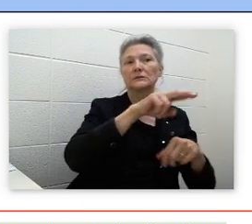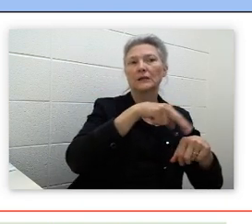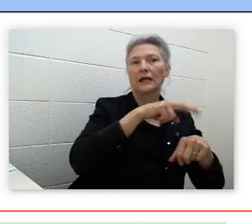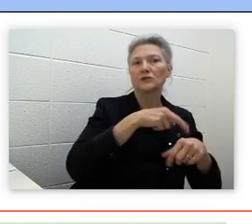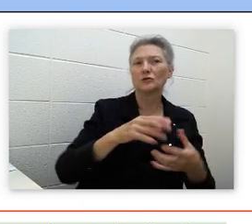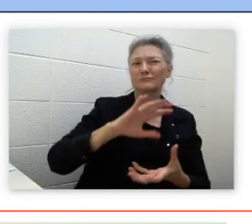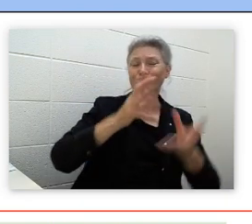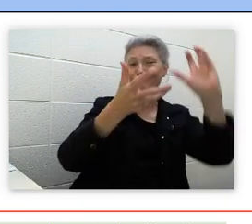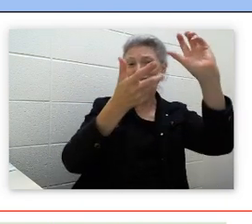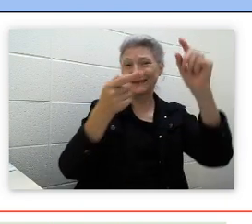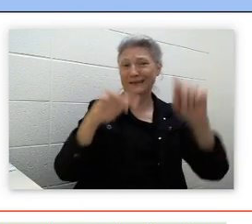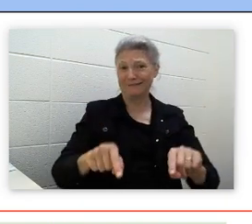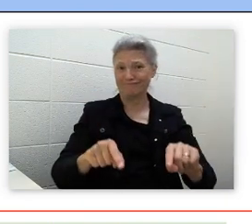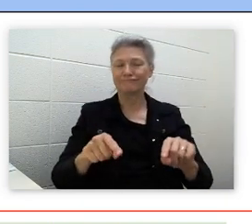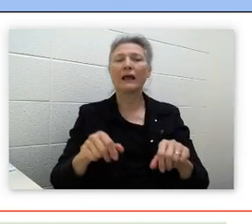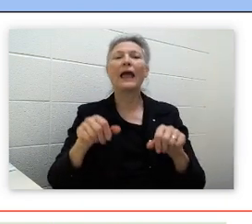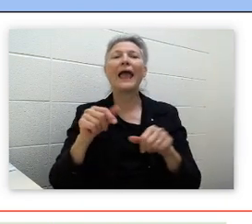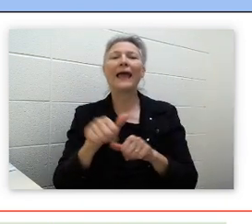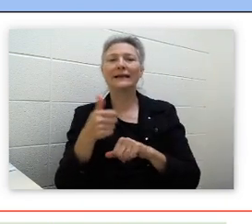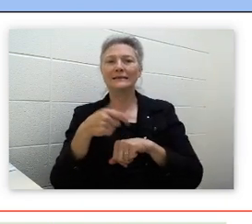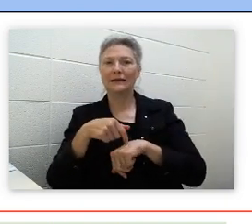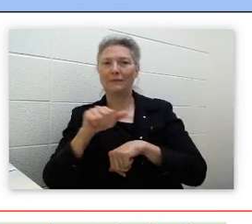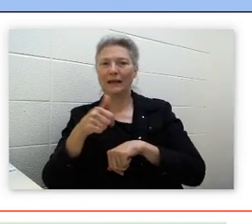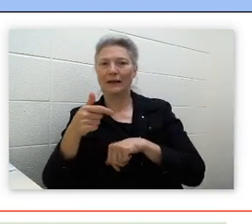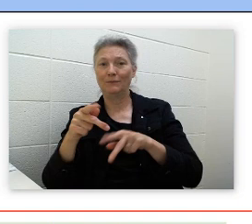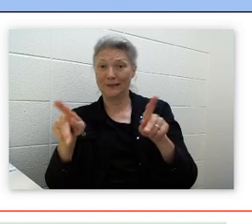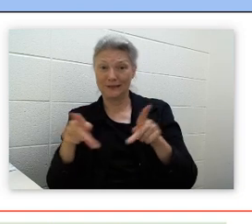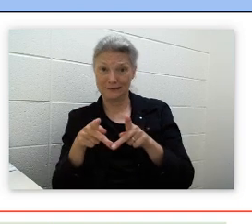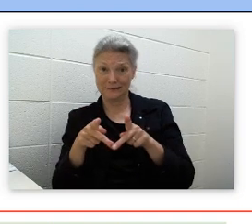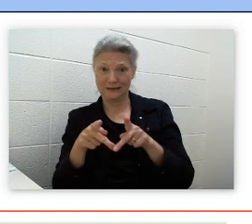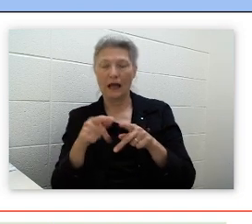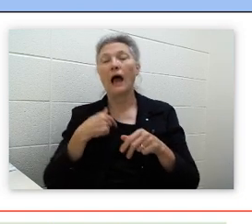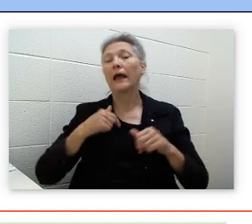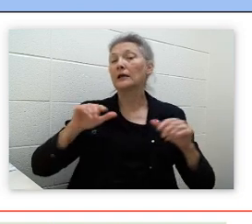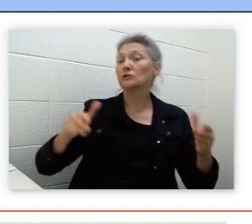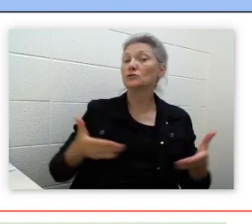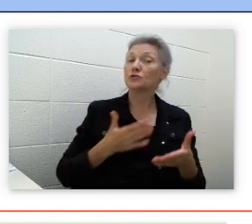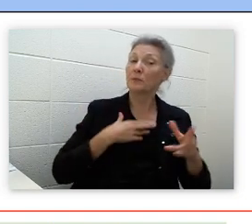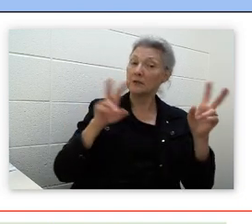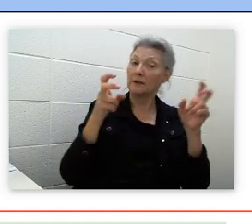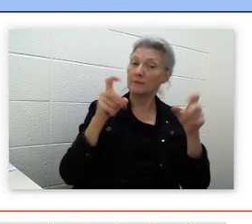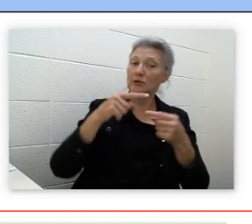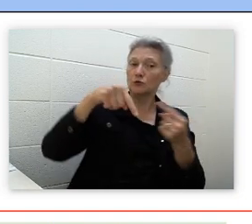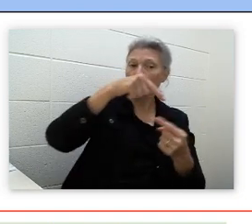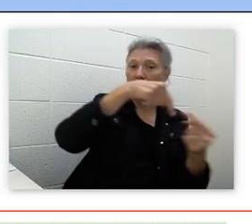Here, I introduce my topic of tornadoes with an interesting fact.